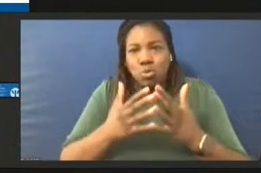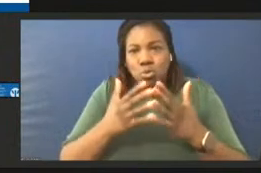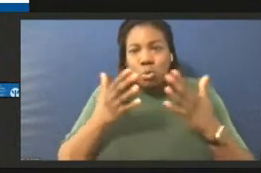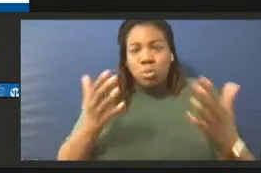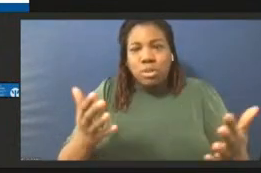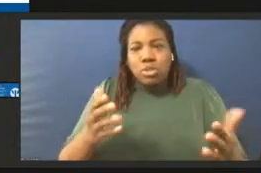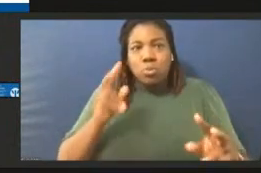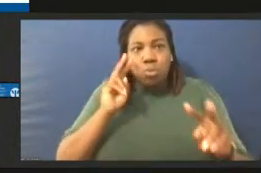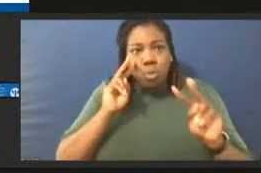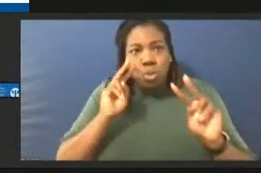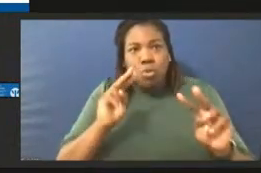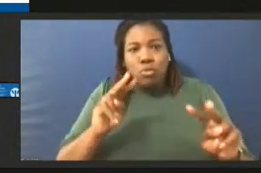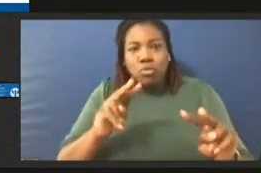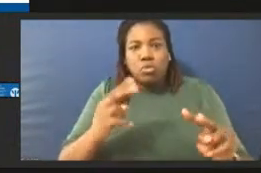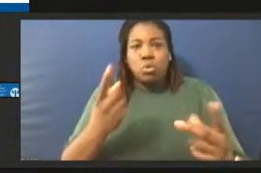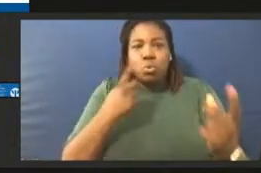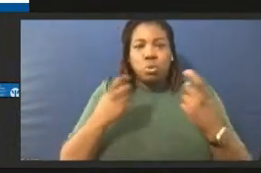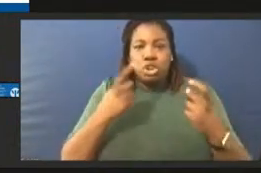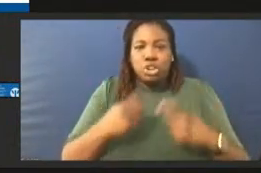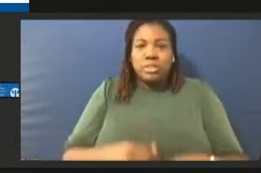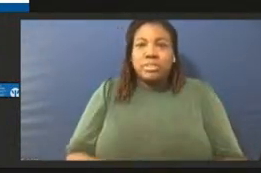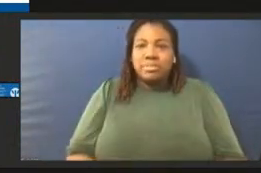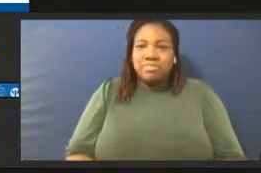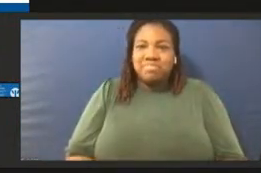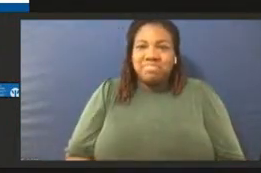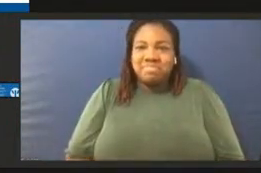look forward to your questions.